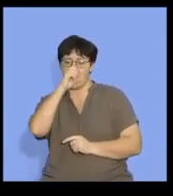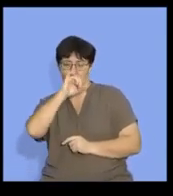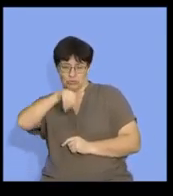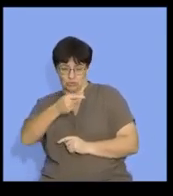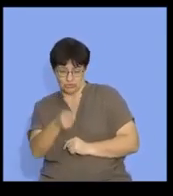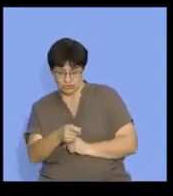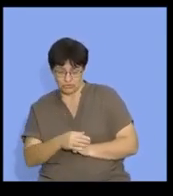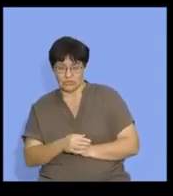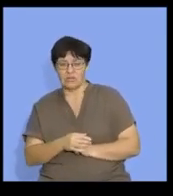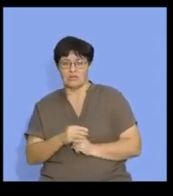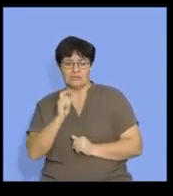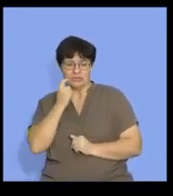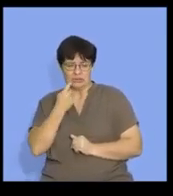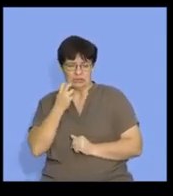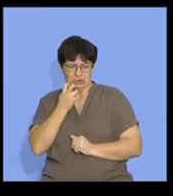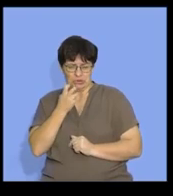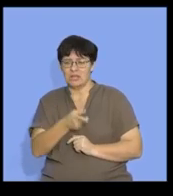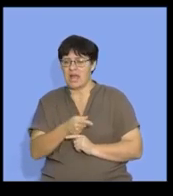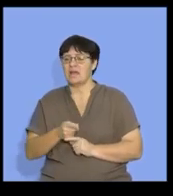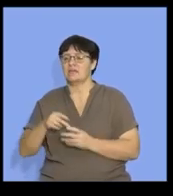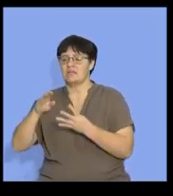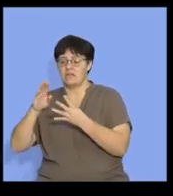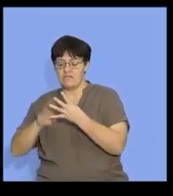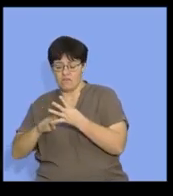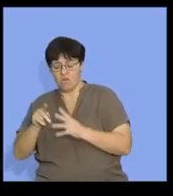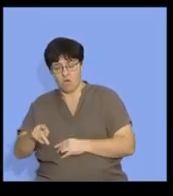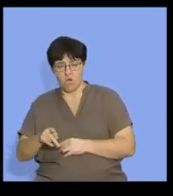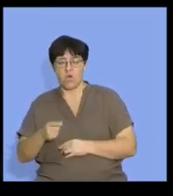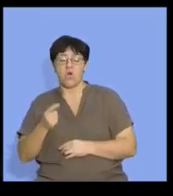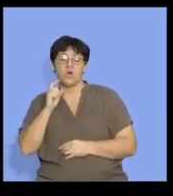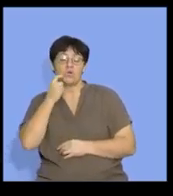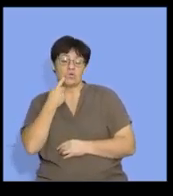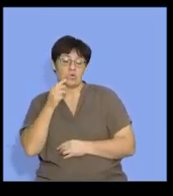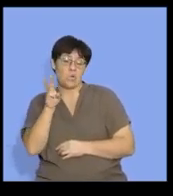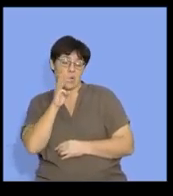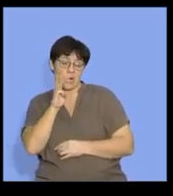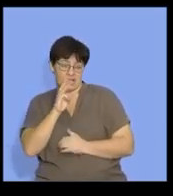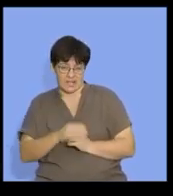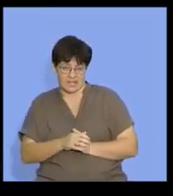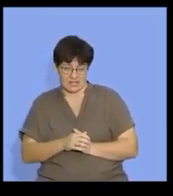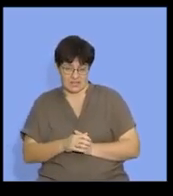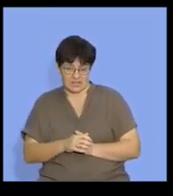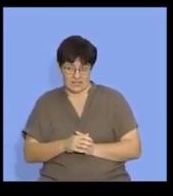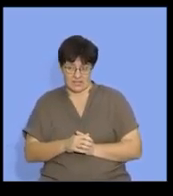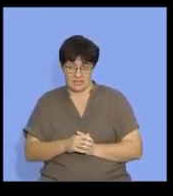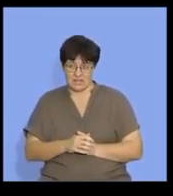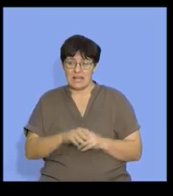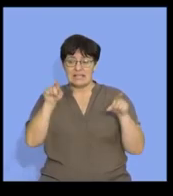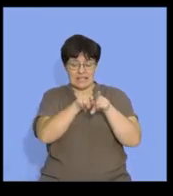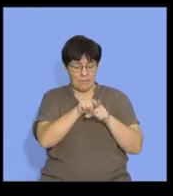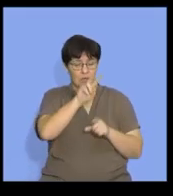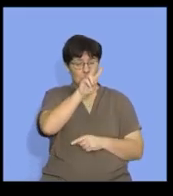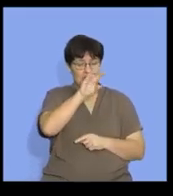she put some sugar water. Guys, I hope you notice she used the same amount.